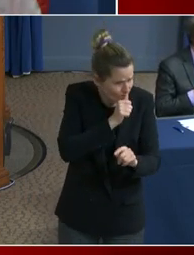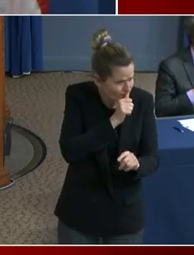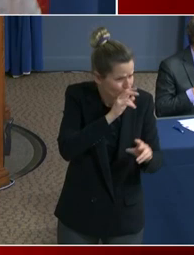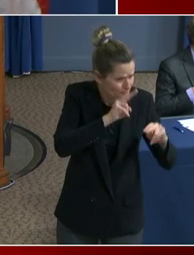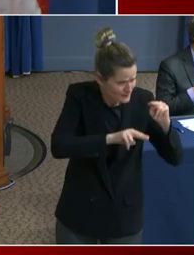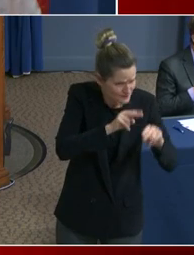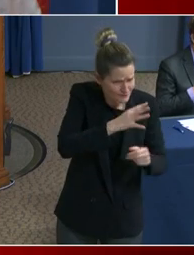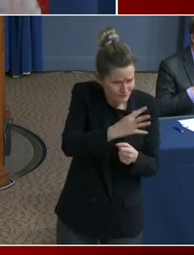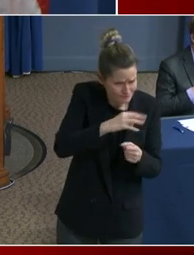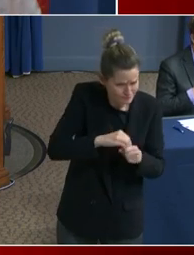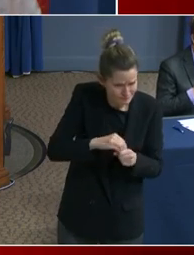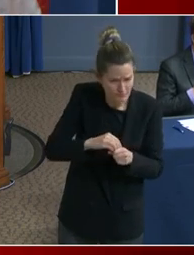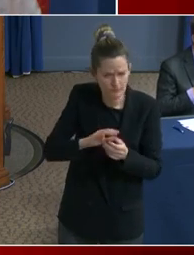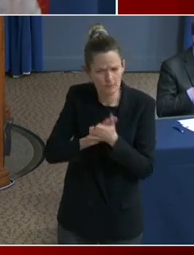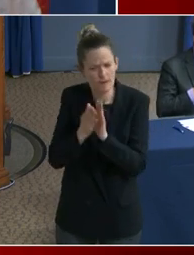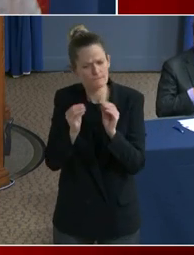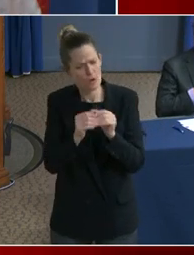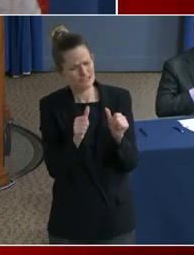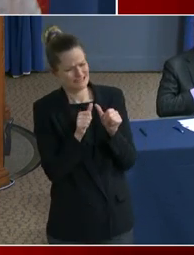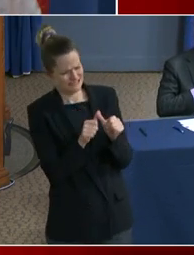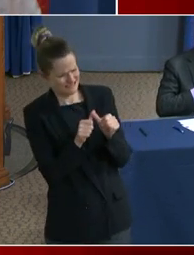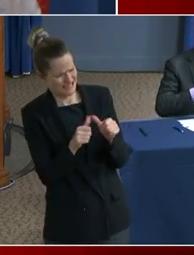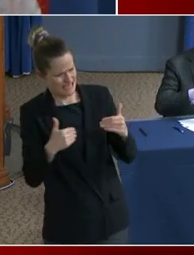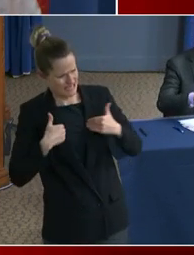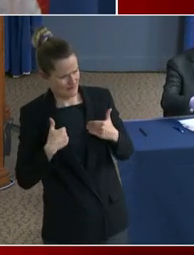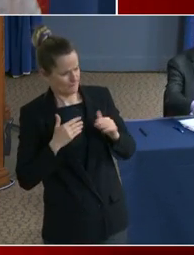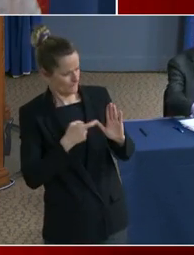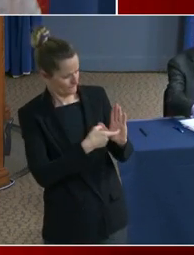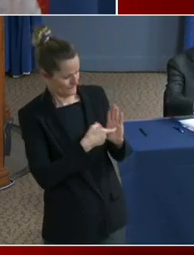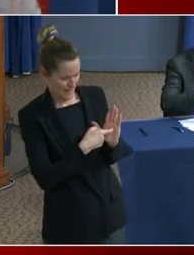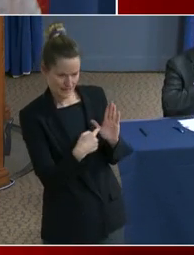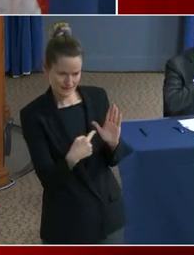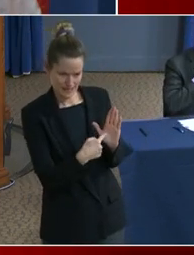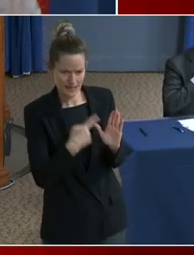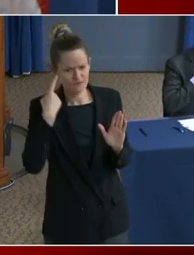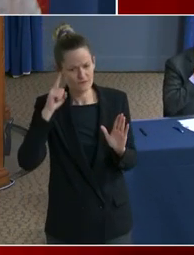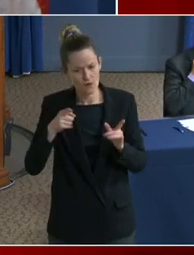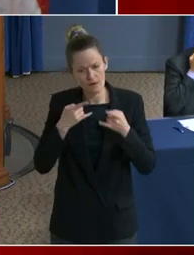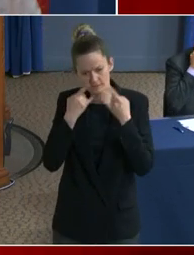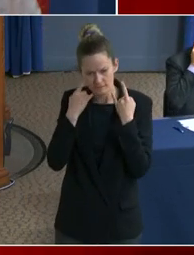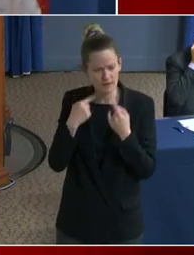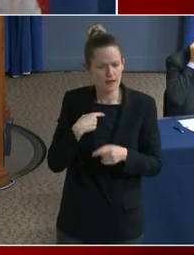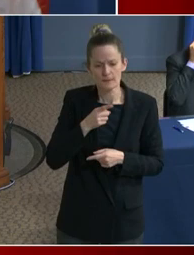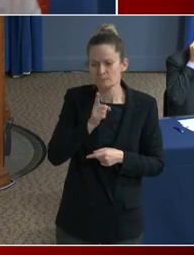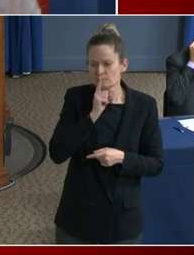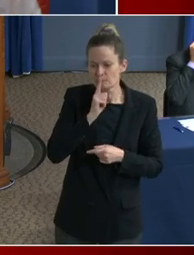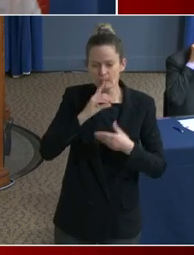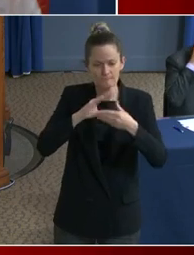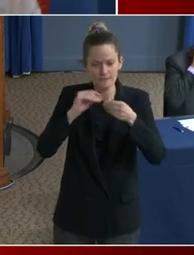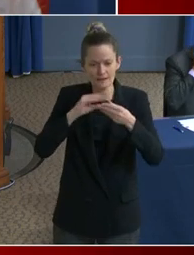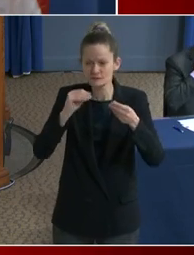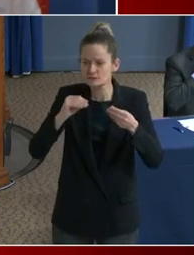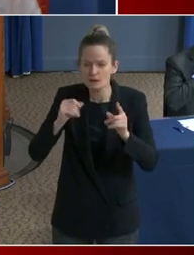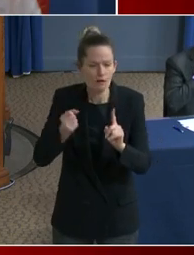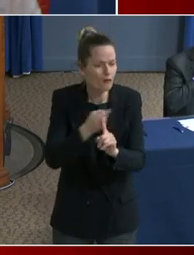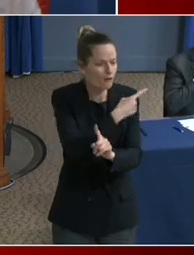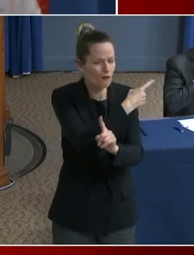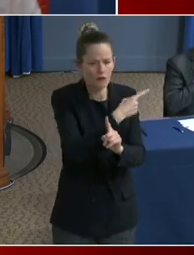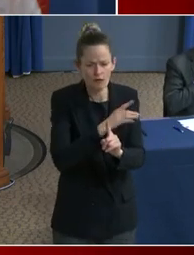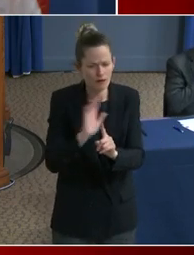to continue to have a mandate. And we did not want the message to be that there was